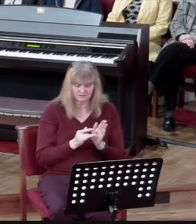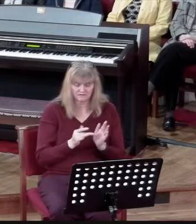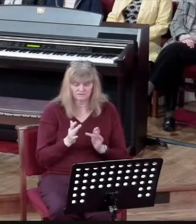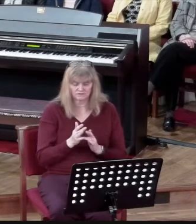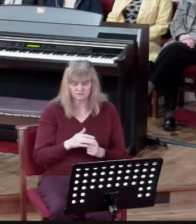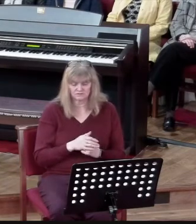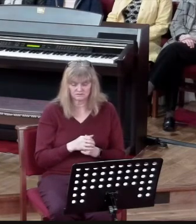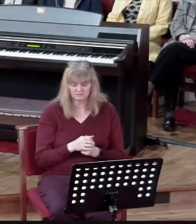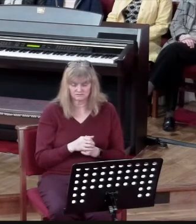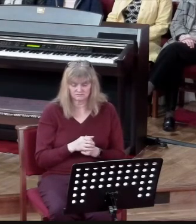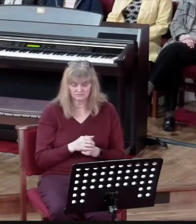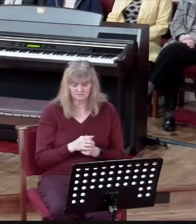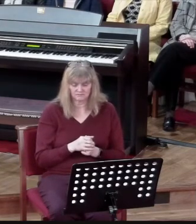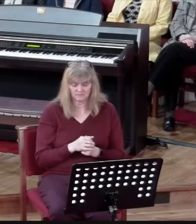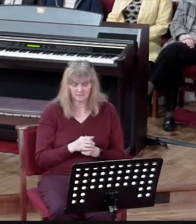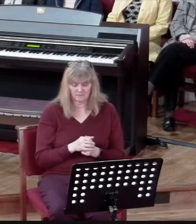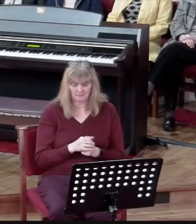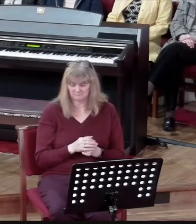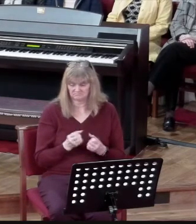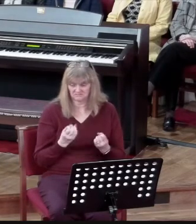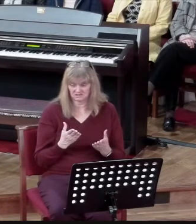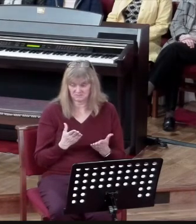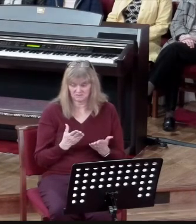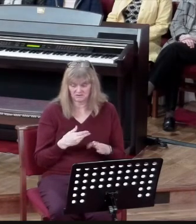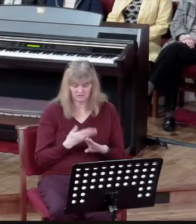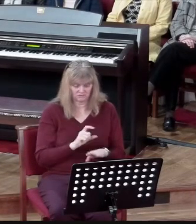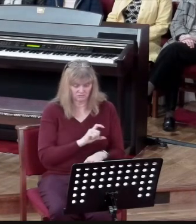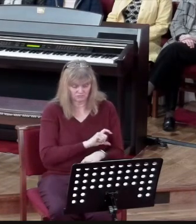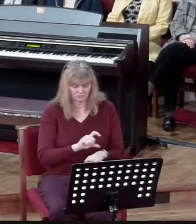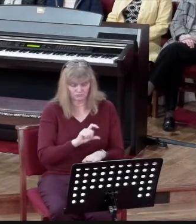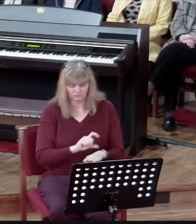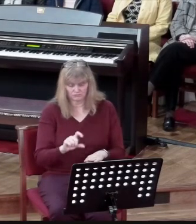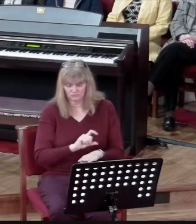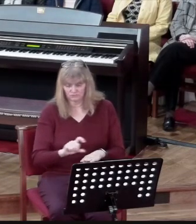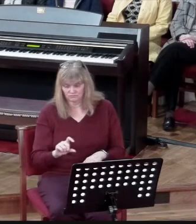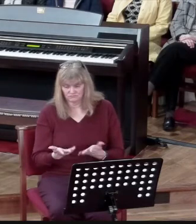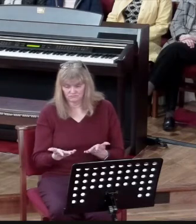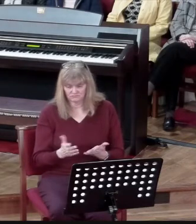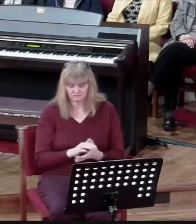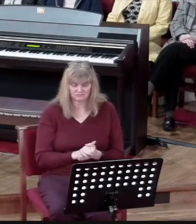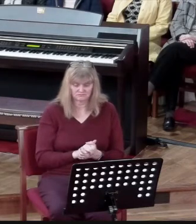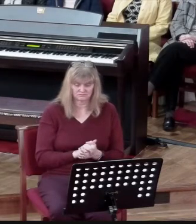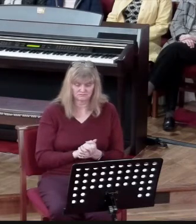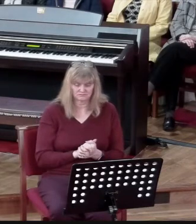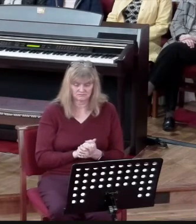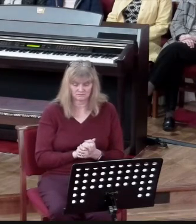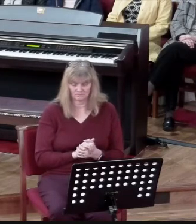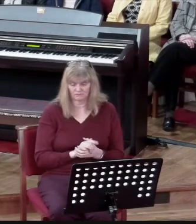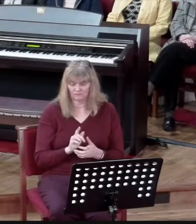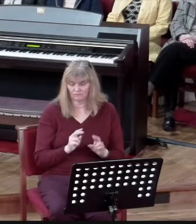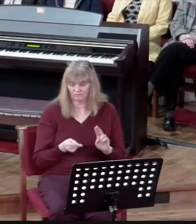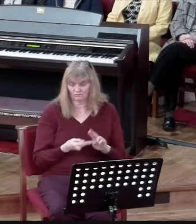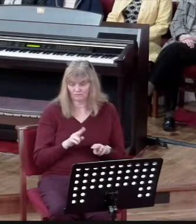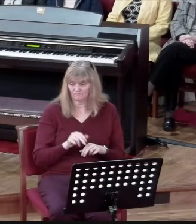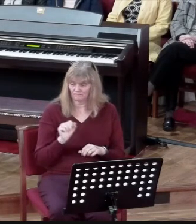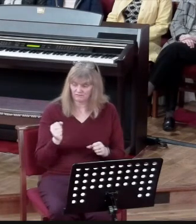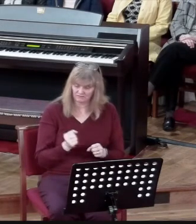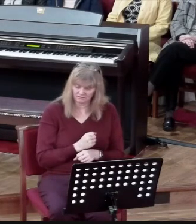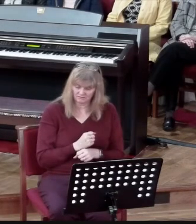many courses they go on, and even no matter how many youth leaders they have, what is needed is the